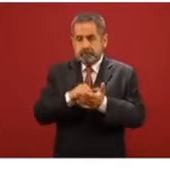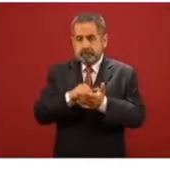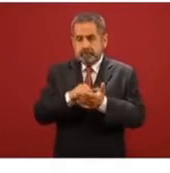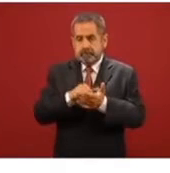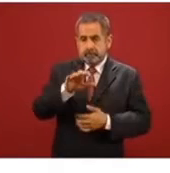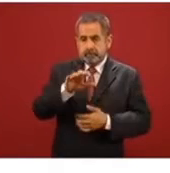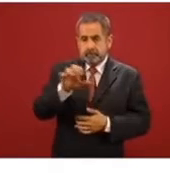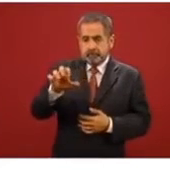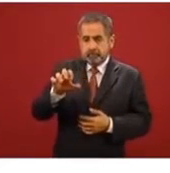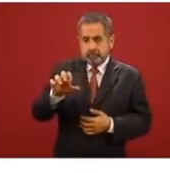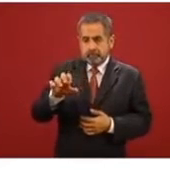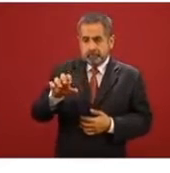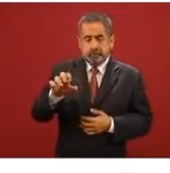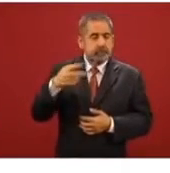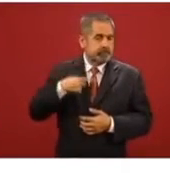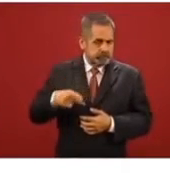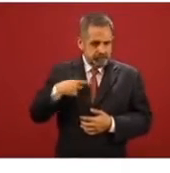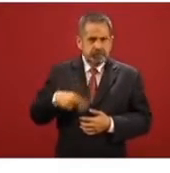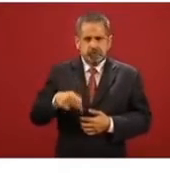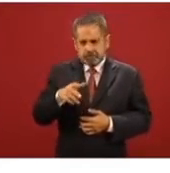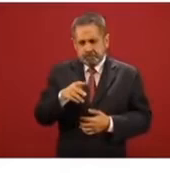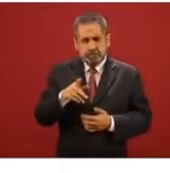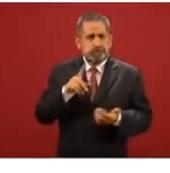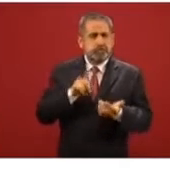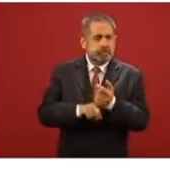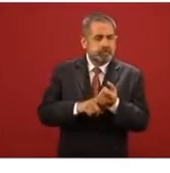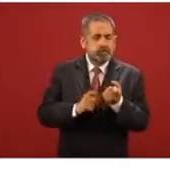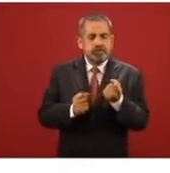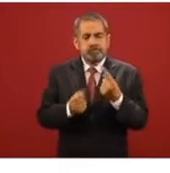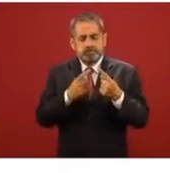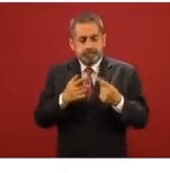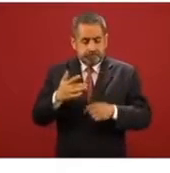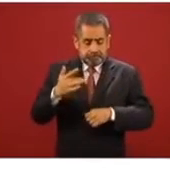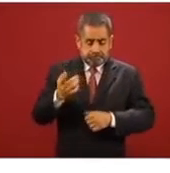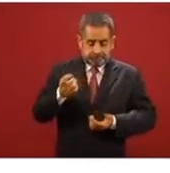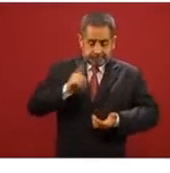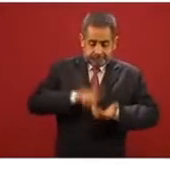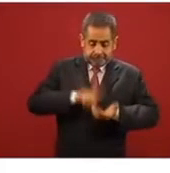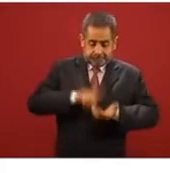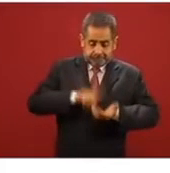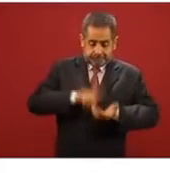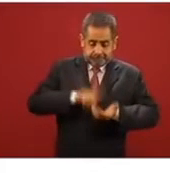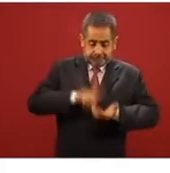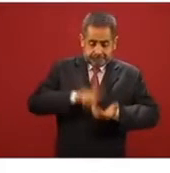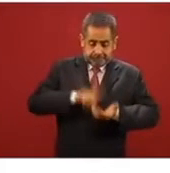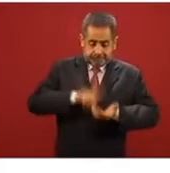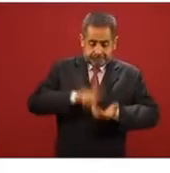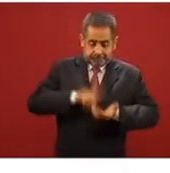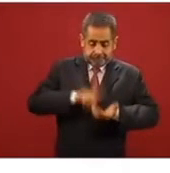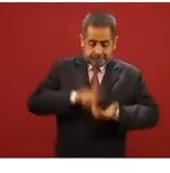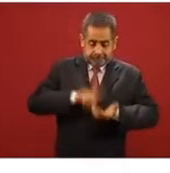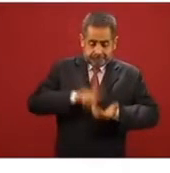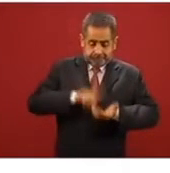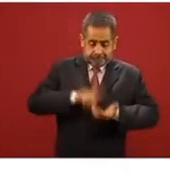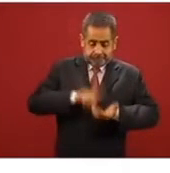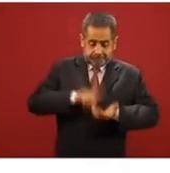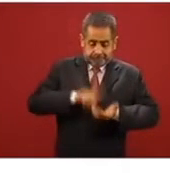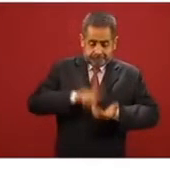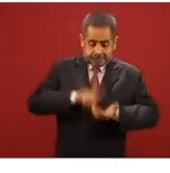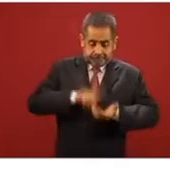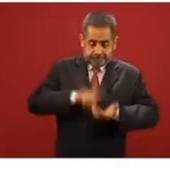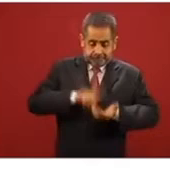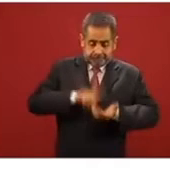167,506 personas que en people algún momento tuvieron la enfermedad COVID that at one moment